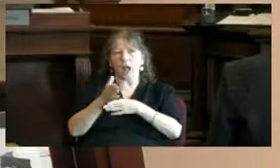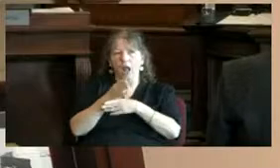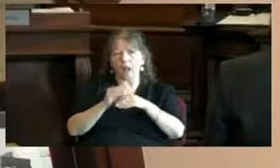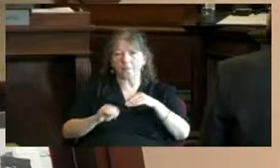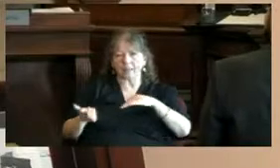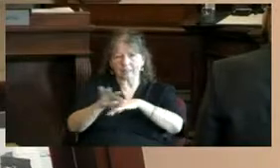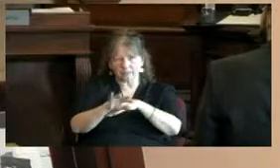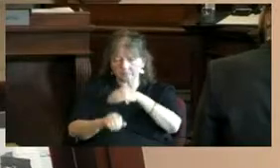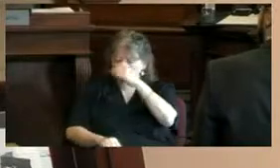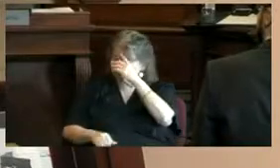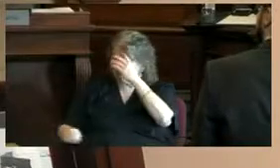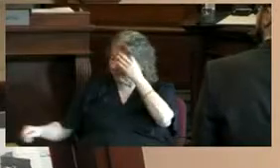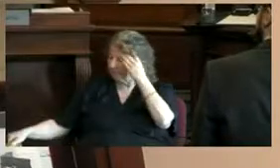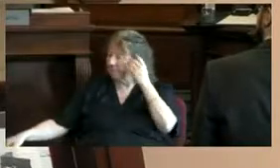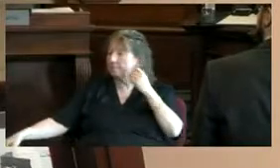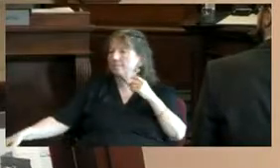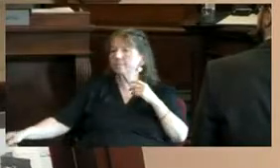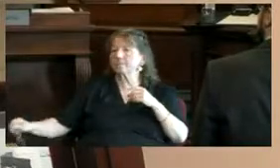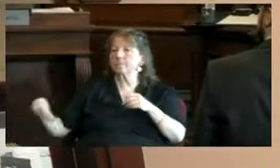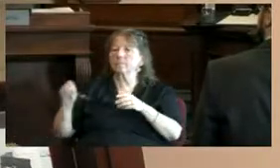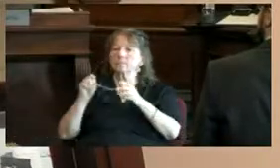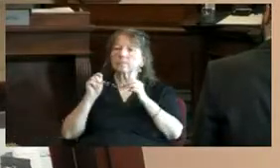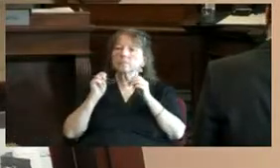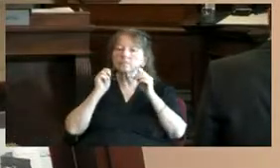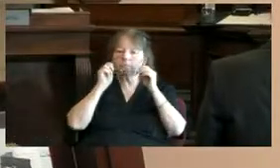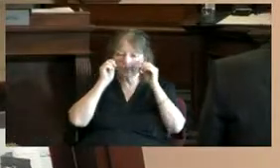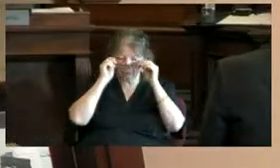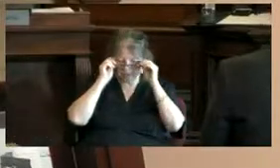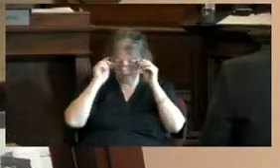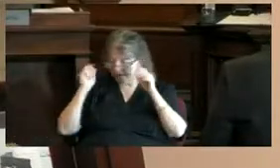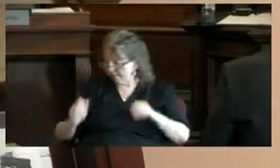so in terms of accountability,